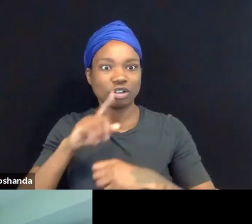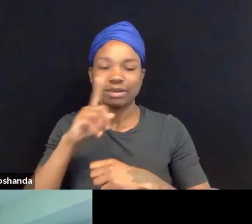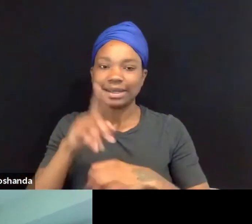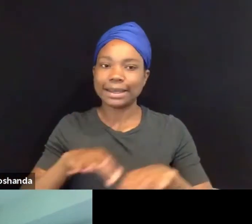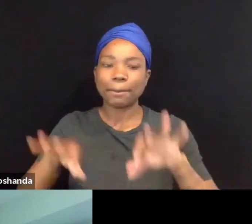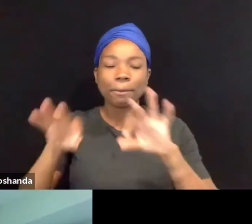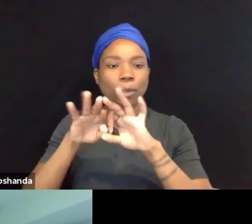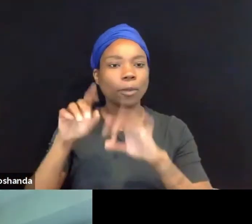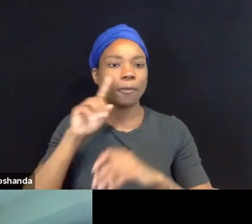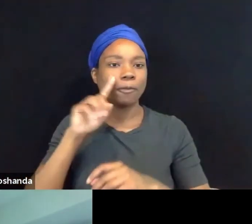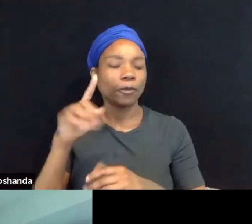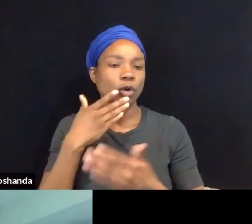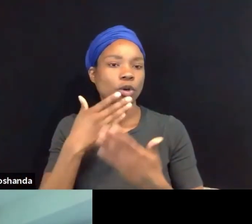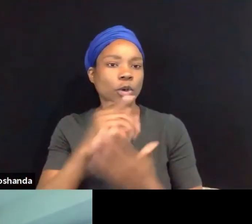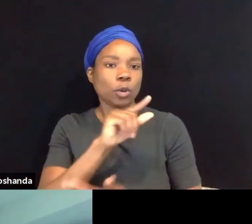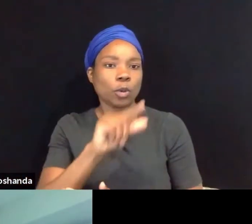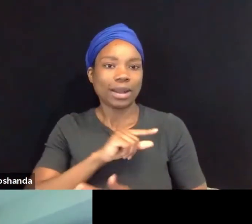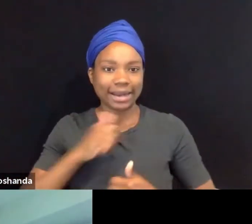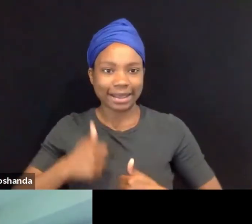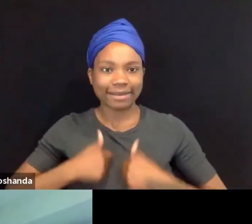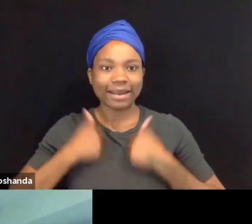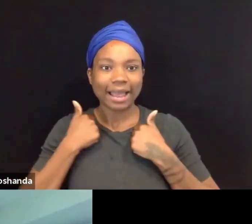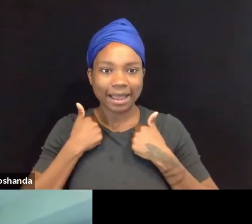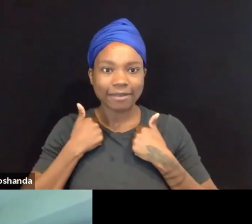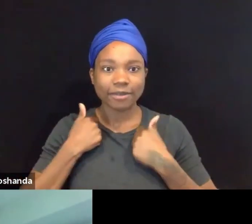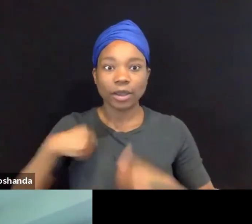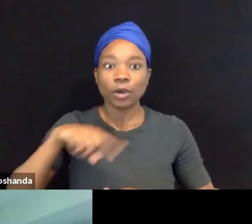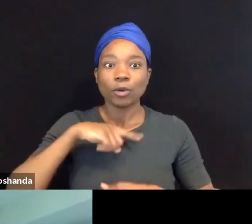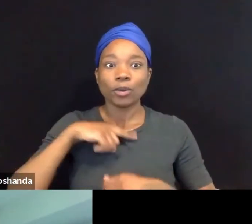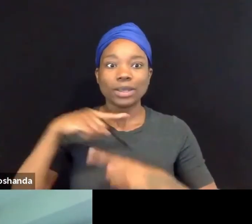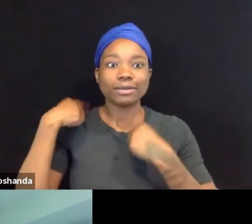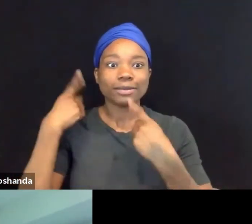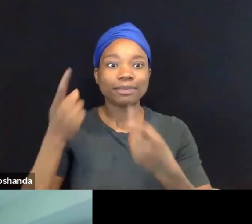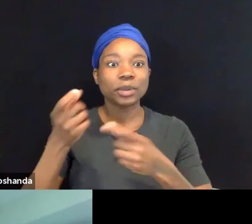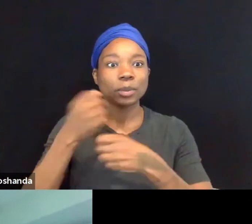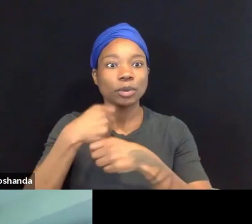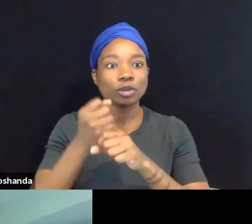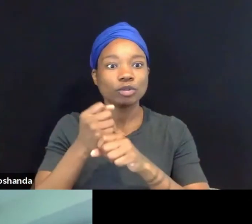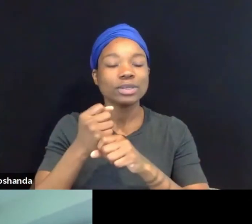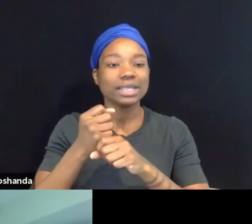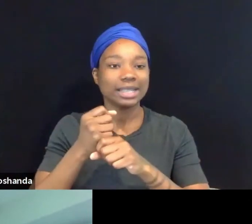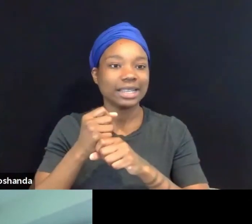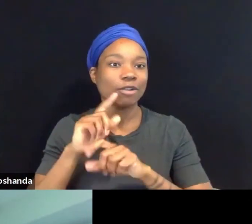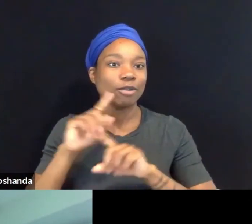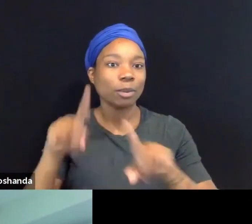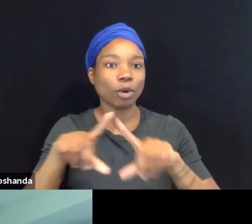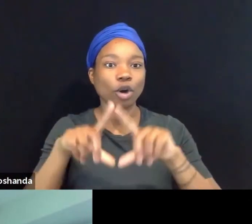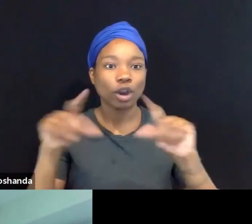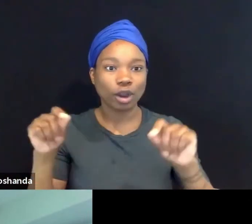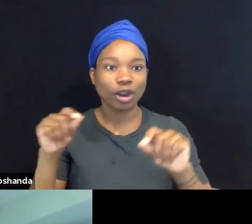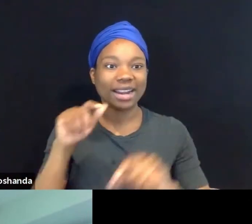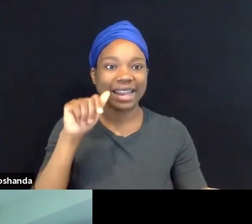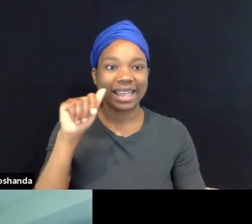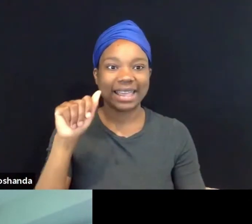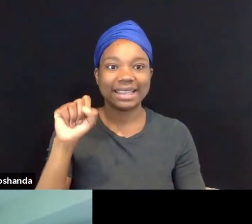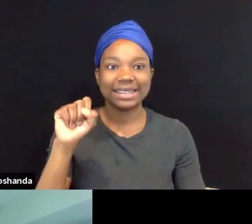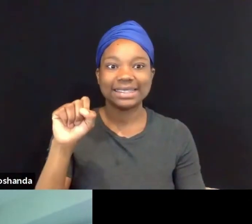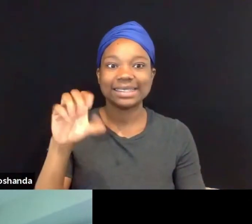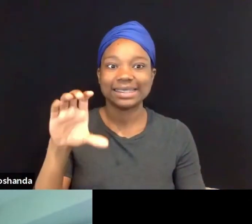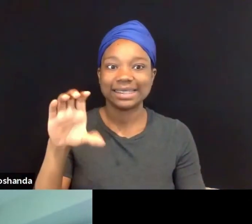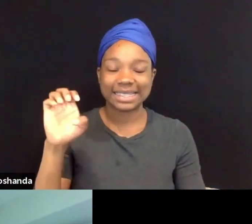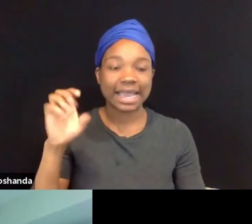life. And we've been producing the report card at ASCE. I am not a civil engineer, I'm a policy